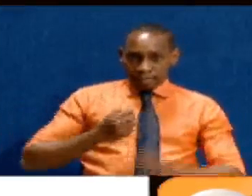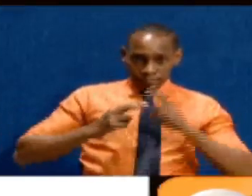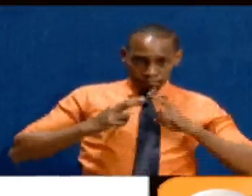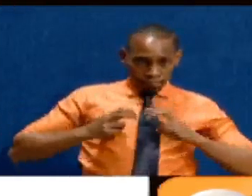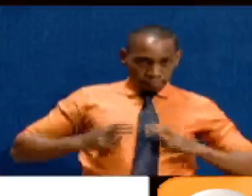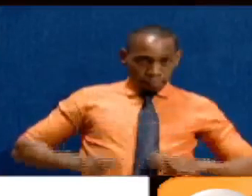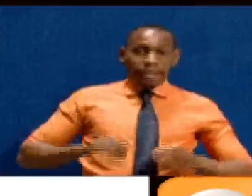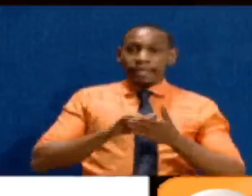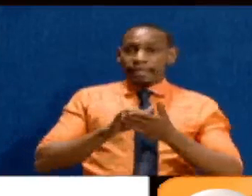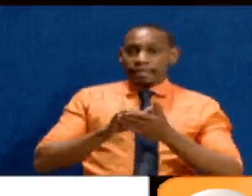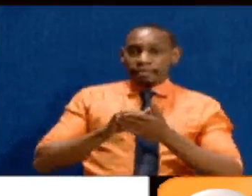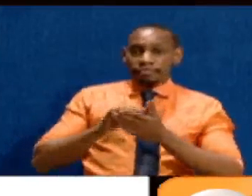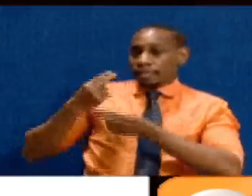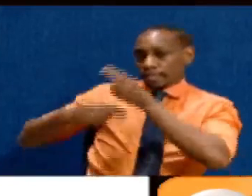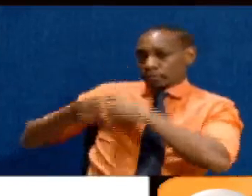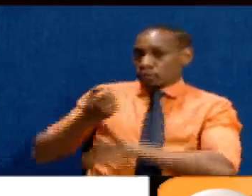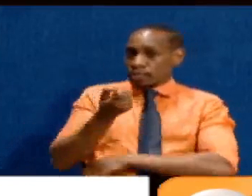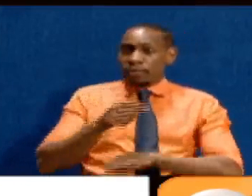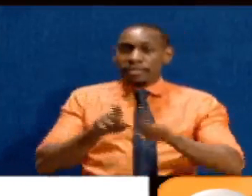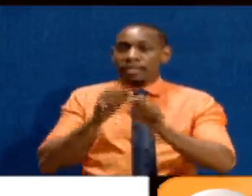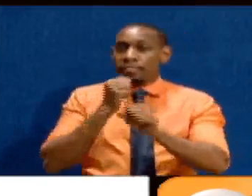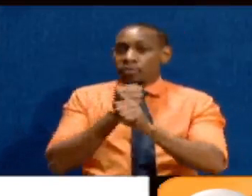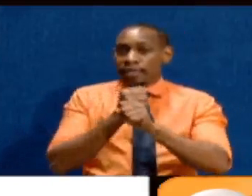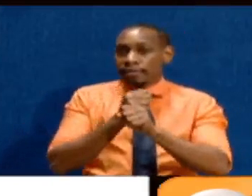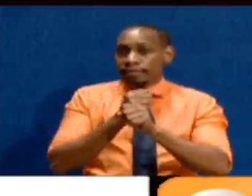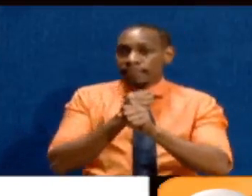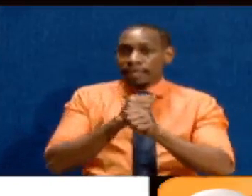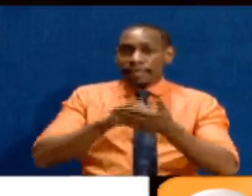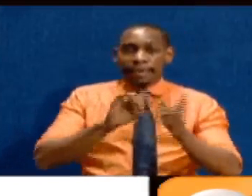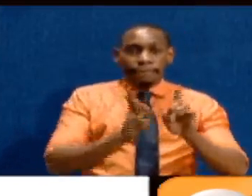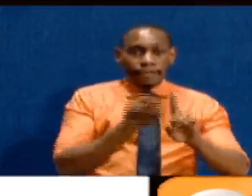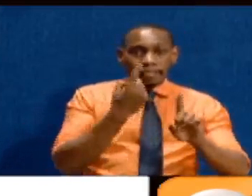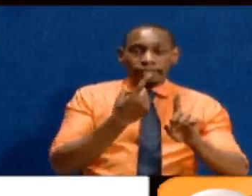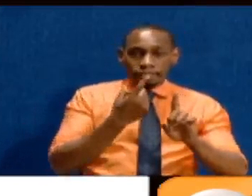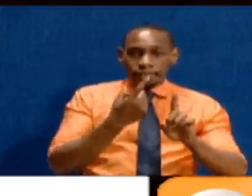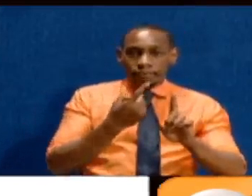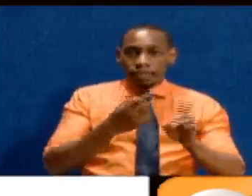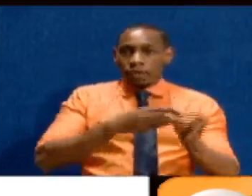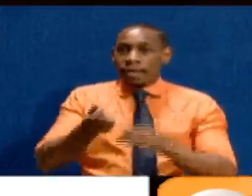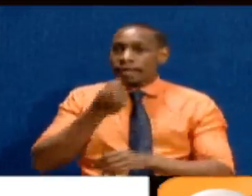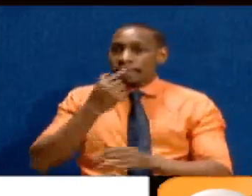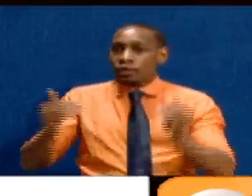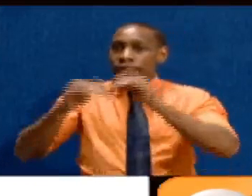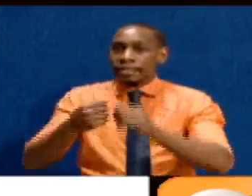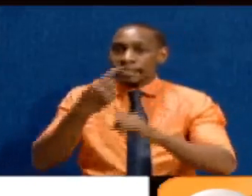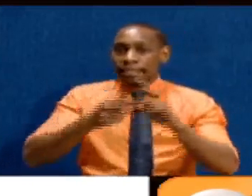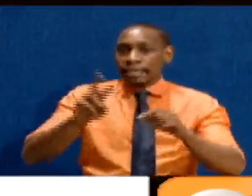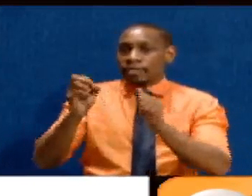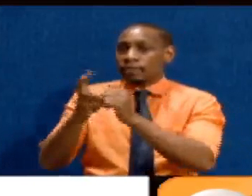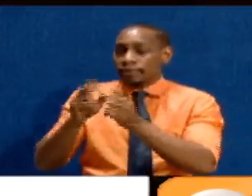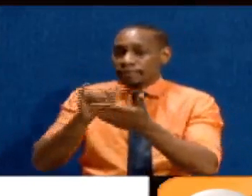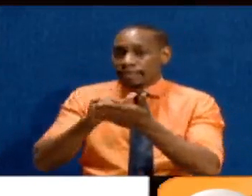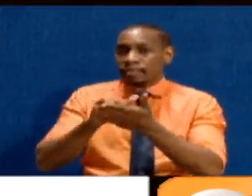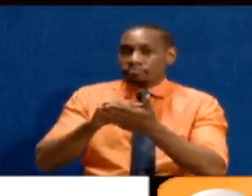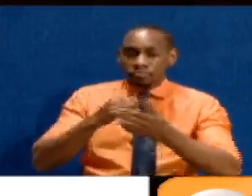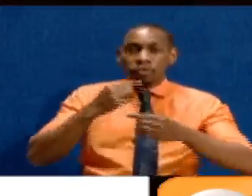that is just the background. And I had been doing this, I think I first went to a medical camp in 2012. So I had been